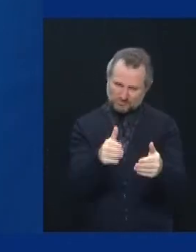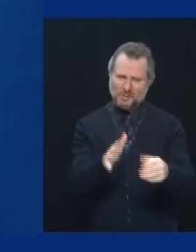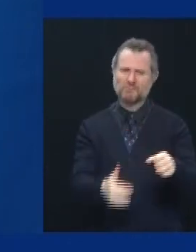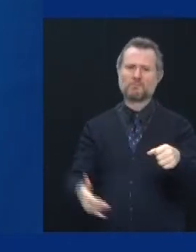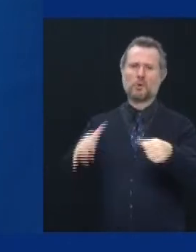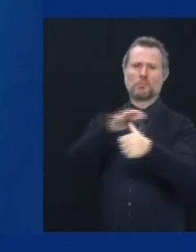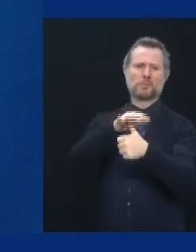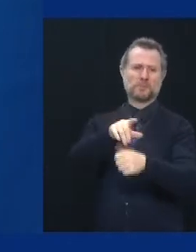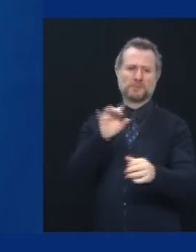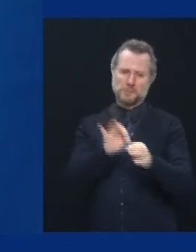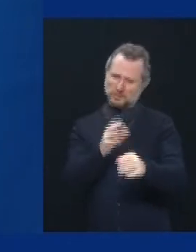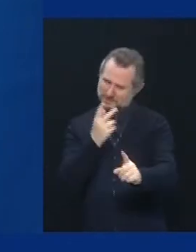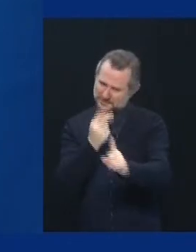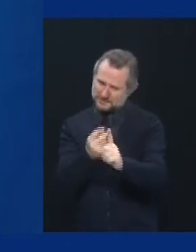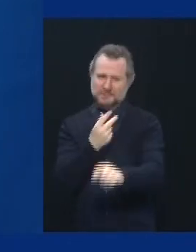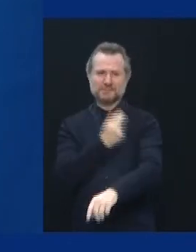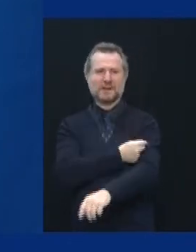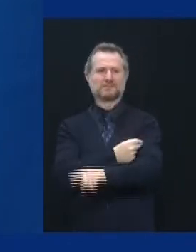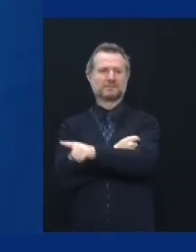receiving the vaccine.